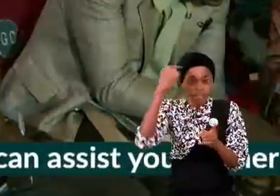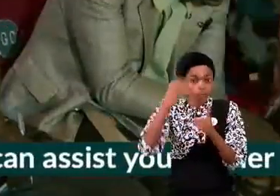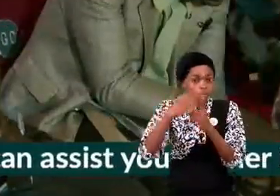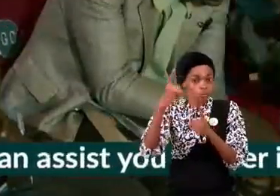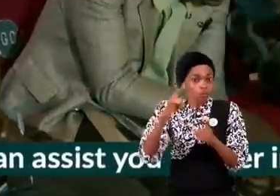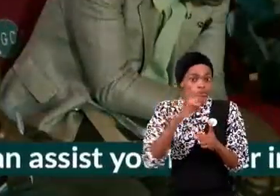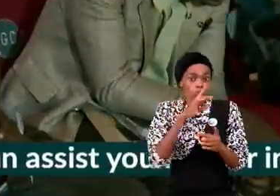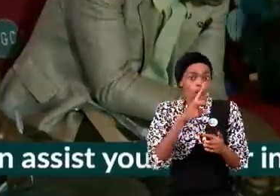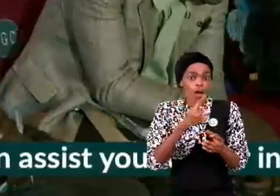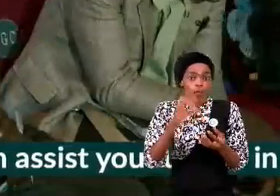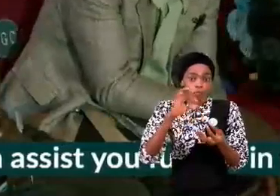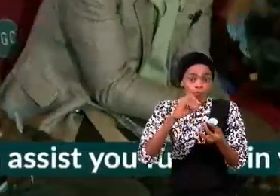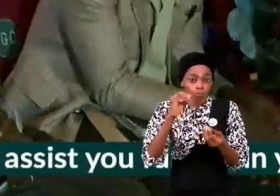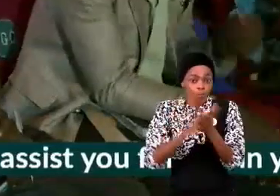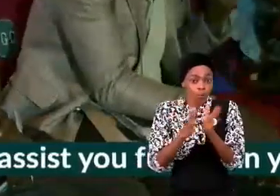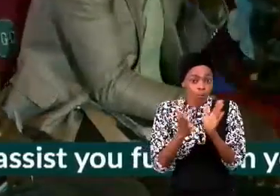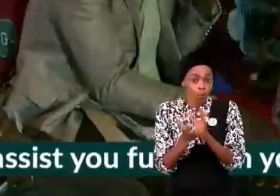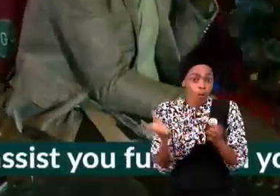Our counselors,